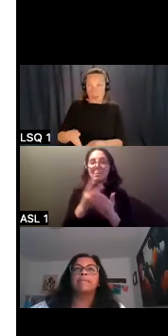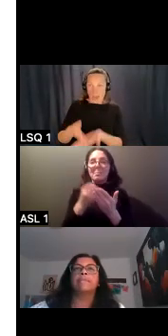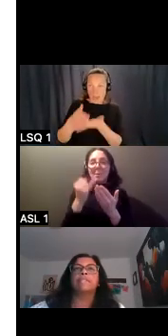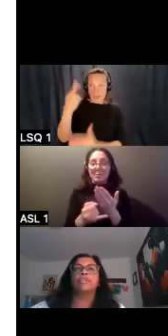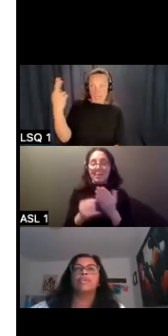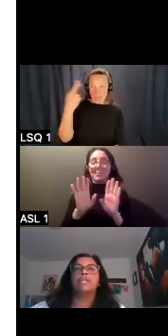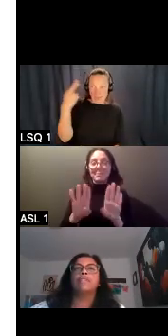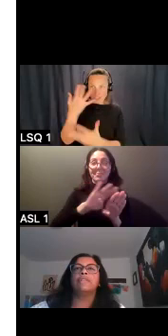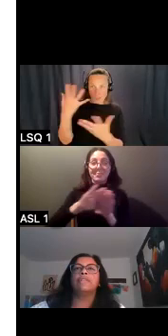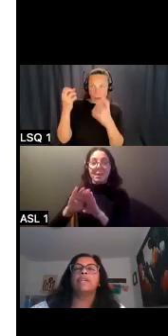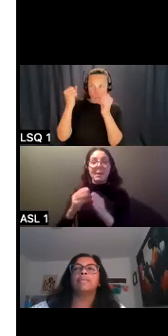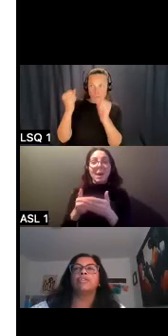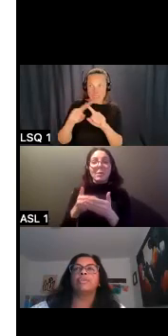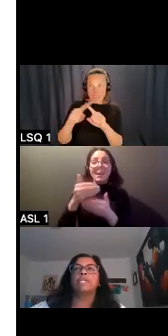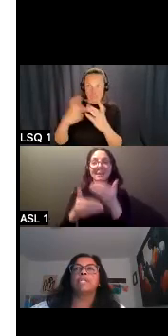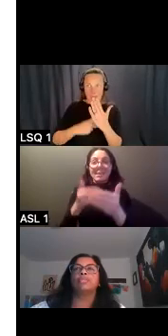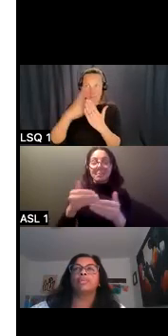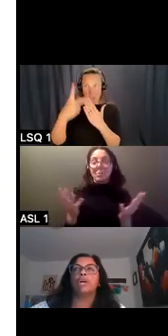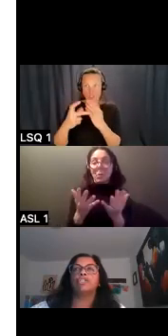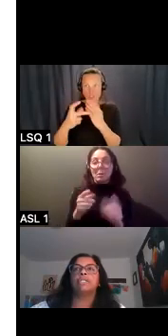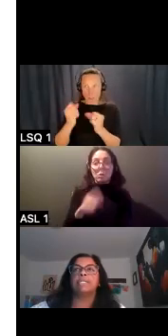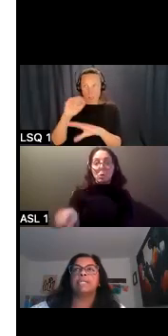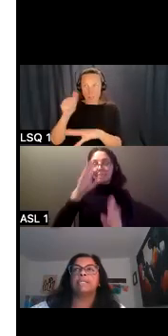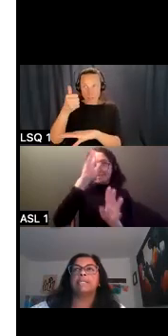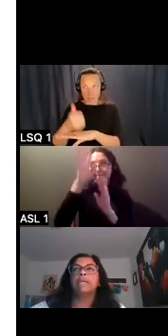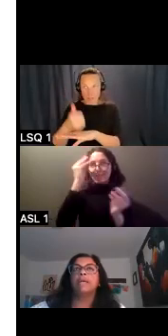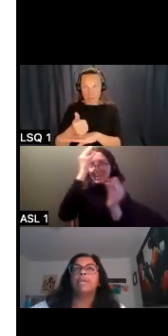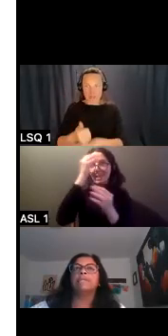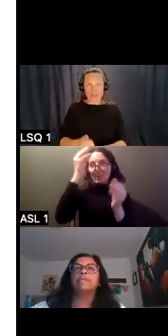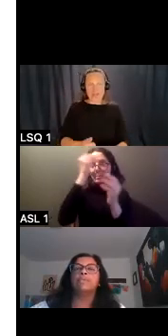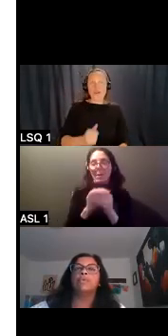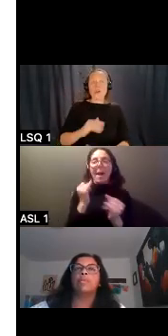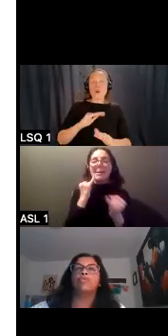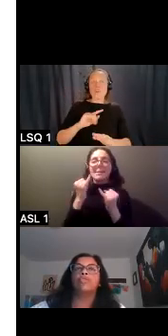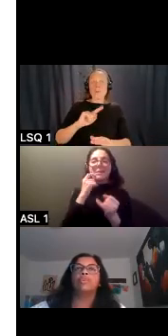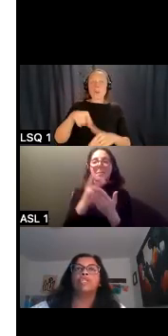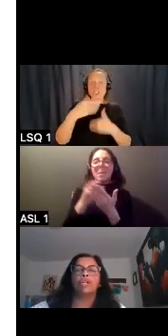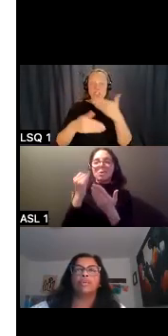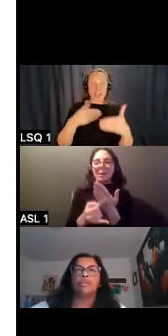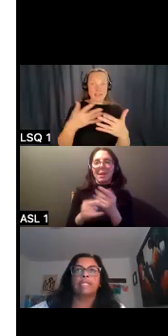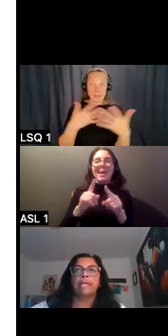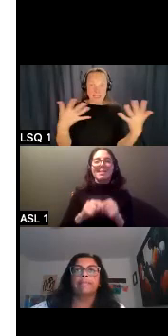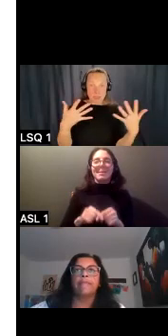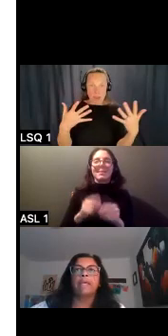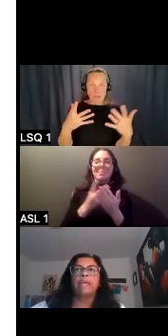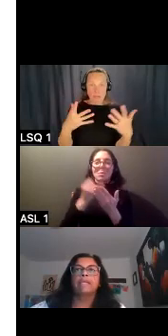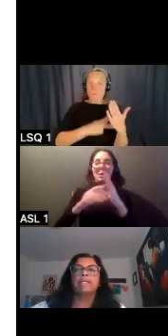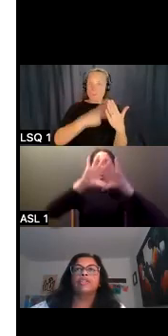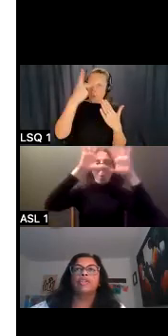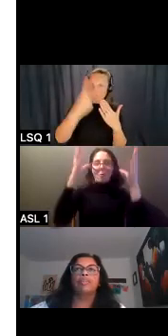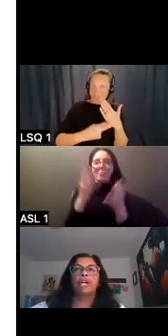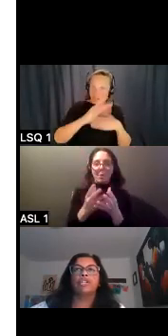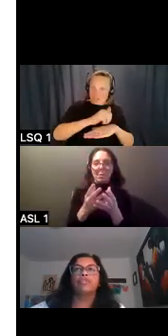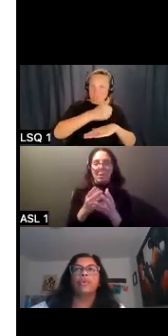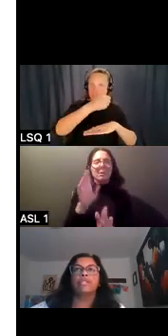next step is to creatively think about your potential project ideas based on the program overview we shared with you today.